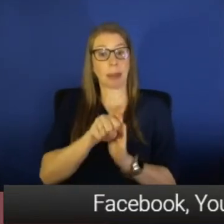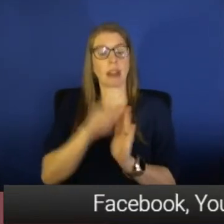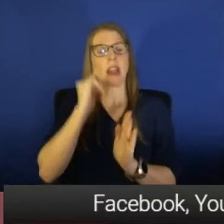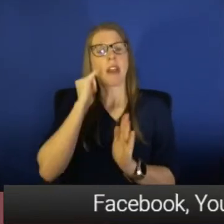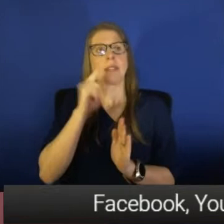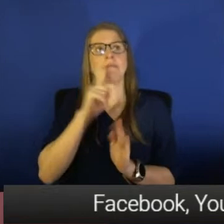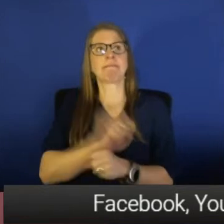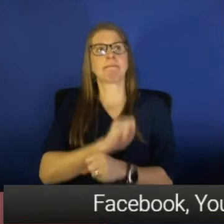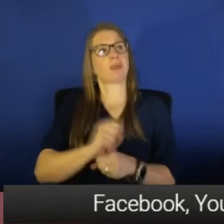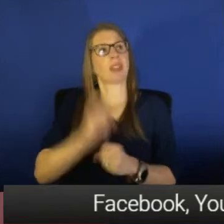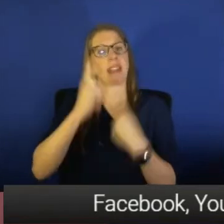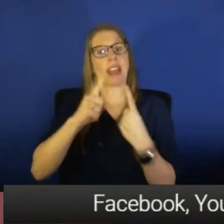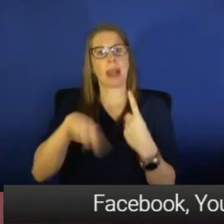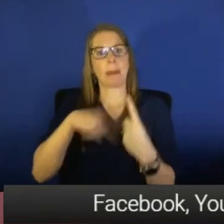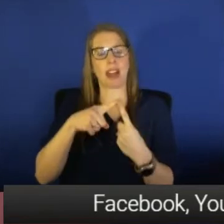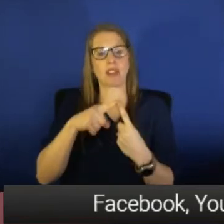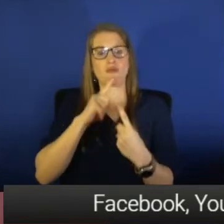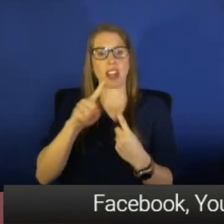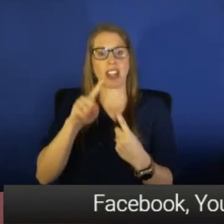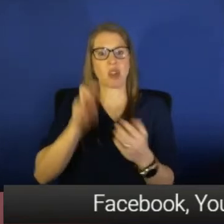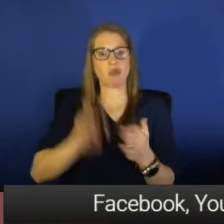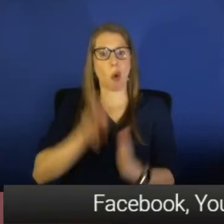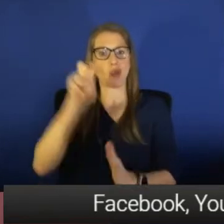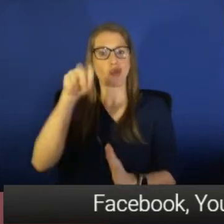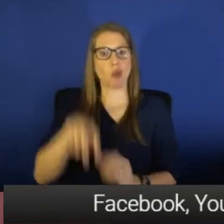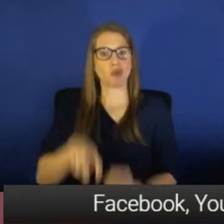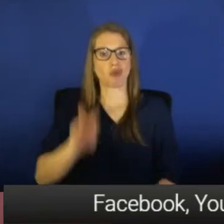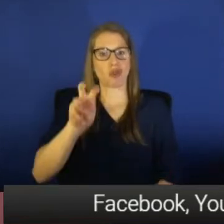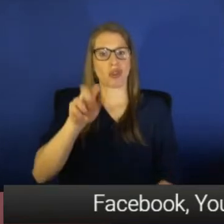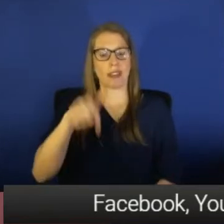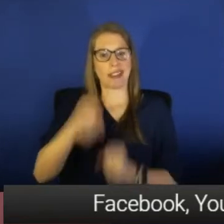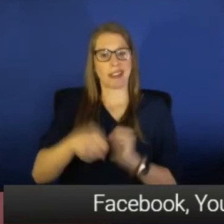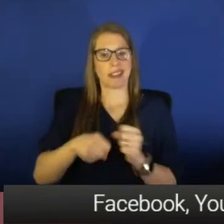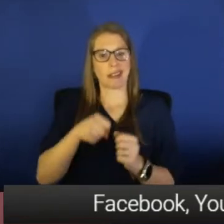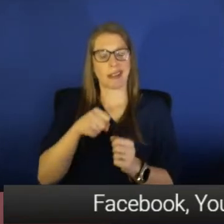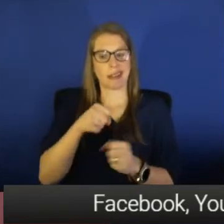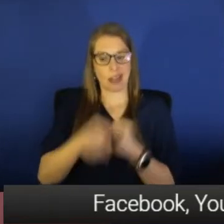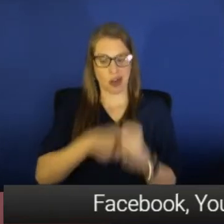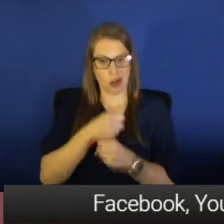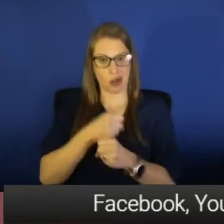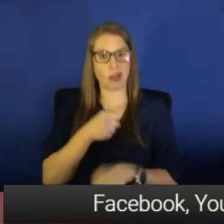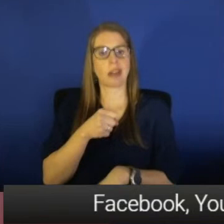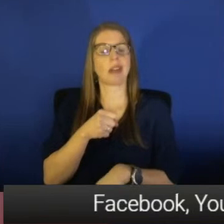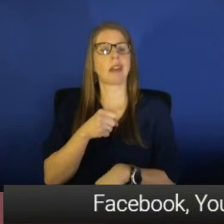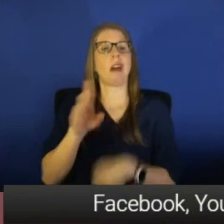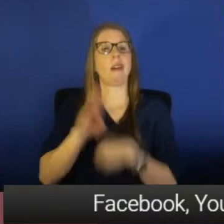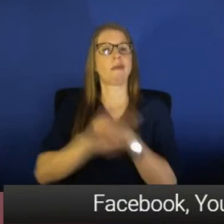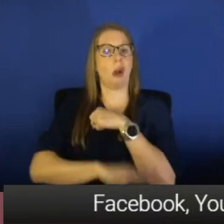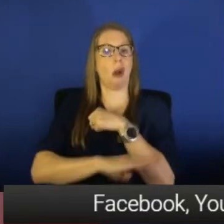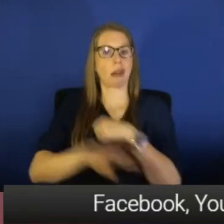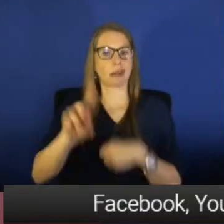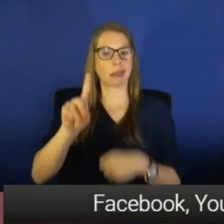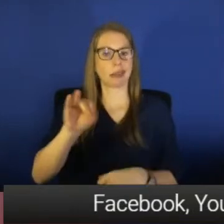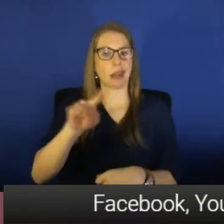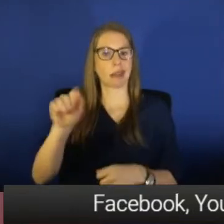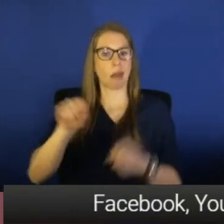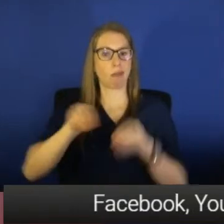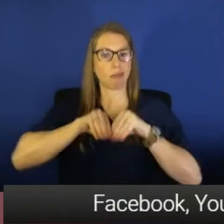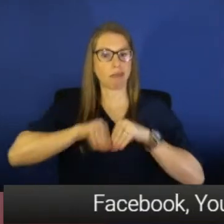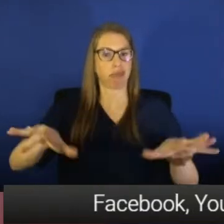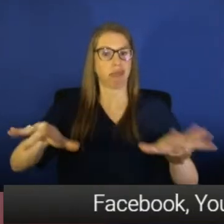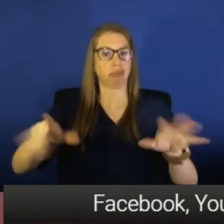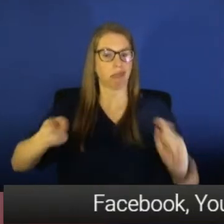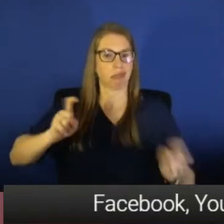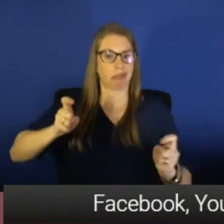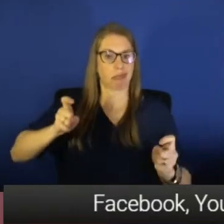about it, it was a bit of a roller coaster this season. We started out in the fall with the Delta variant surge and had to adjust